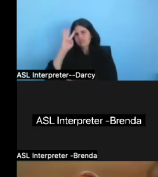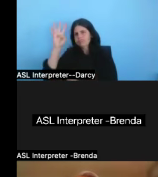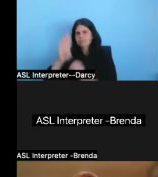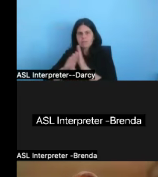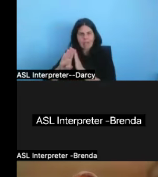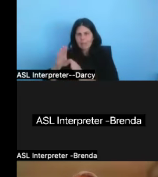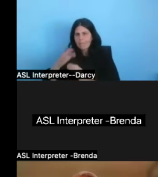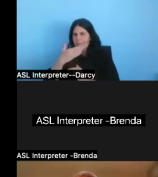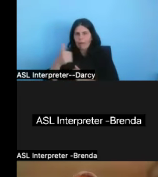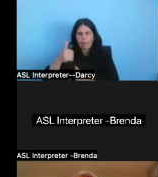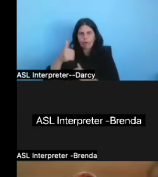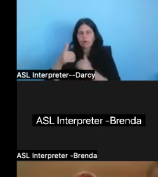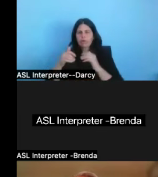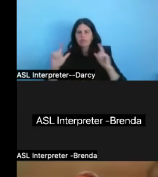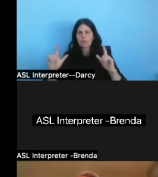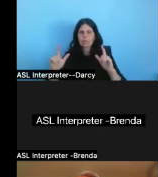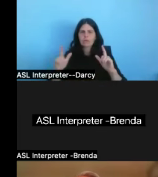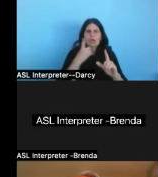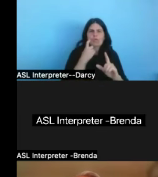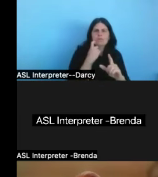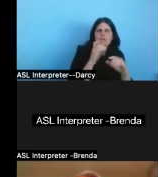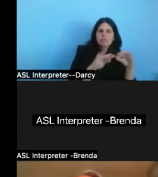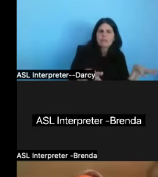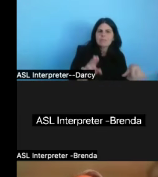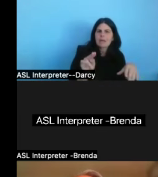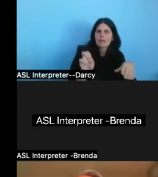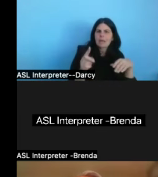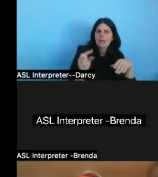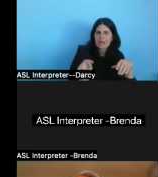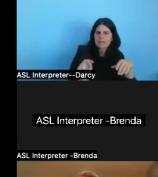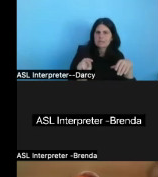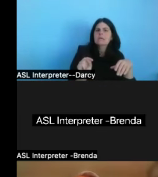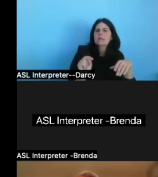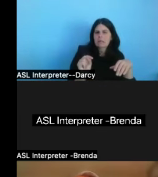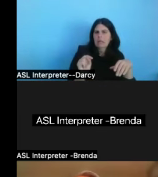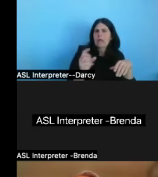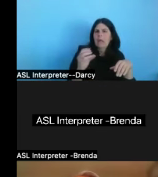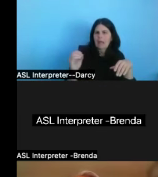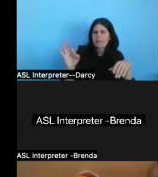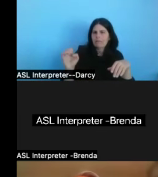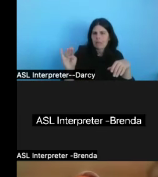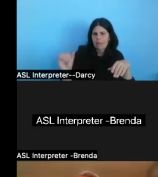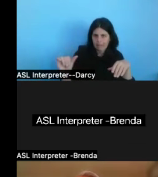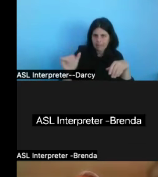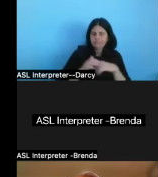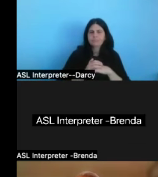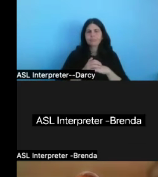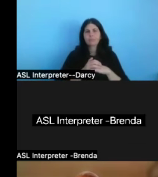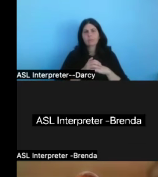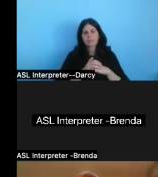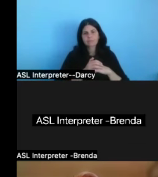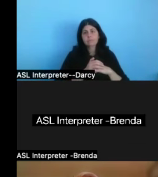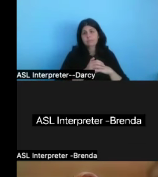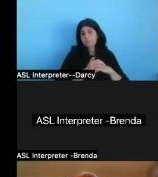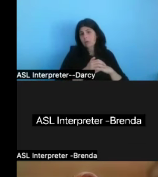are recently released by NIST and soon to be released by FEMA, so that we can actually begin to understand